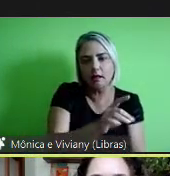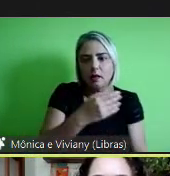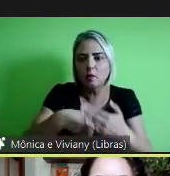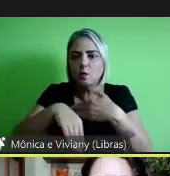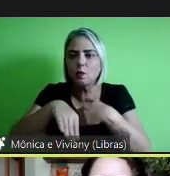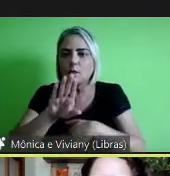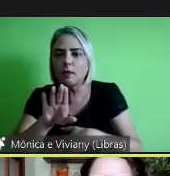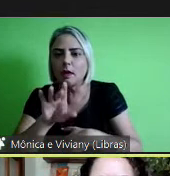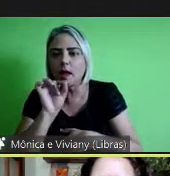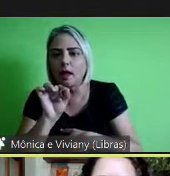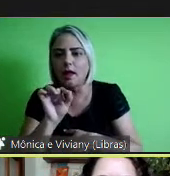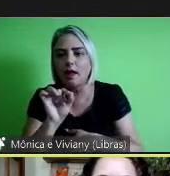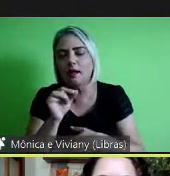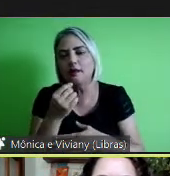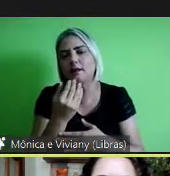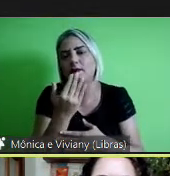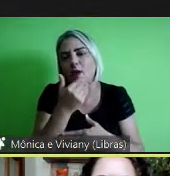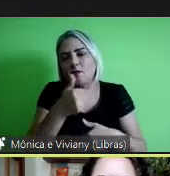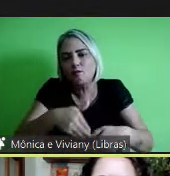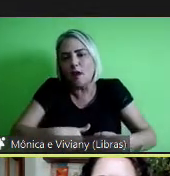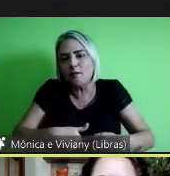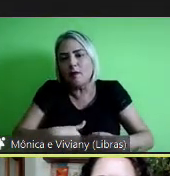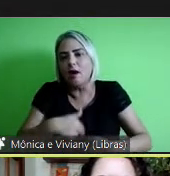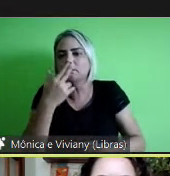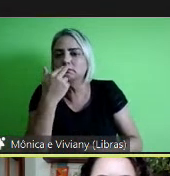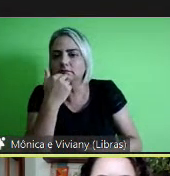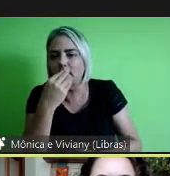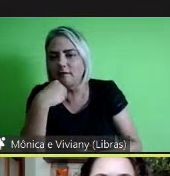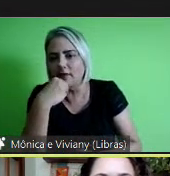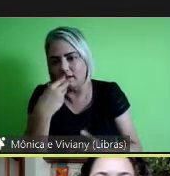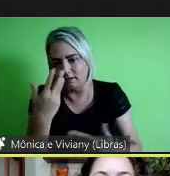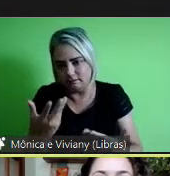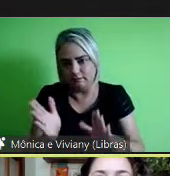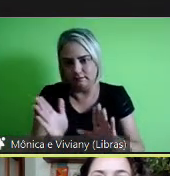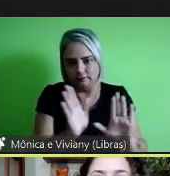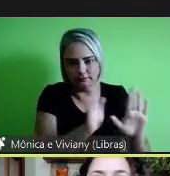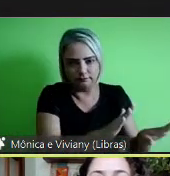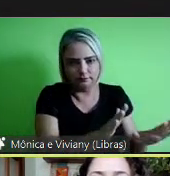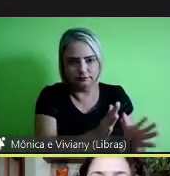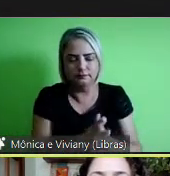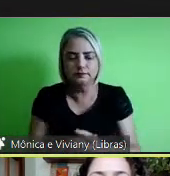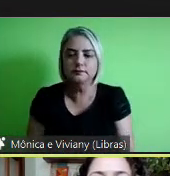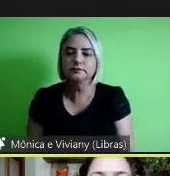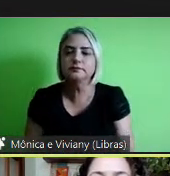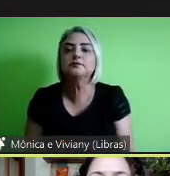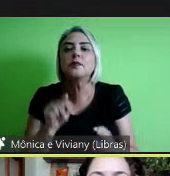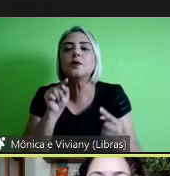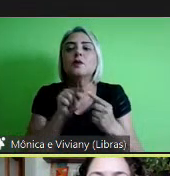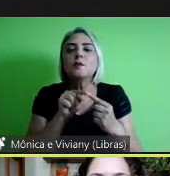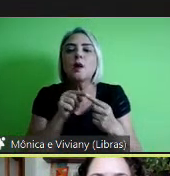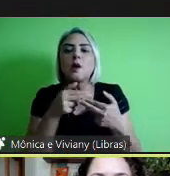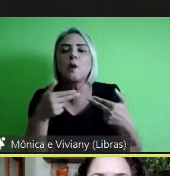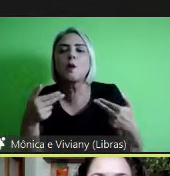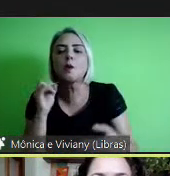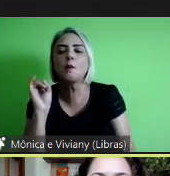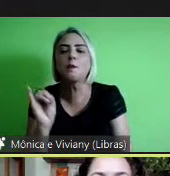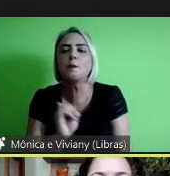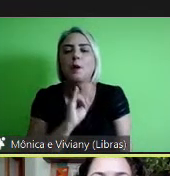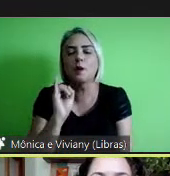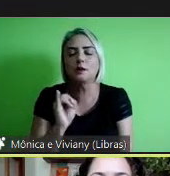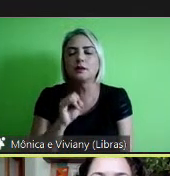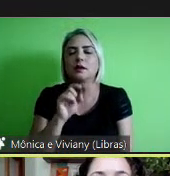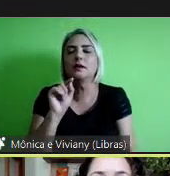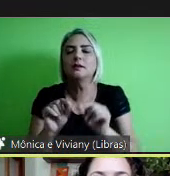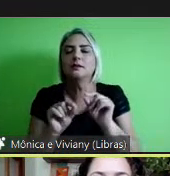these families and people so that they can overcome their food insecurity situation.